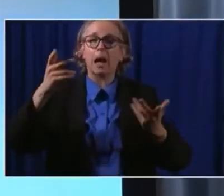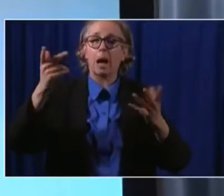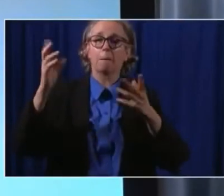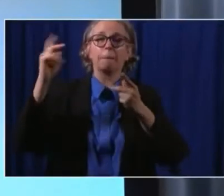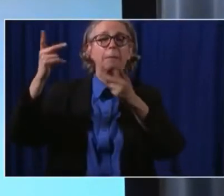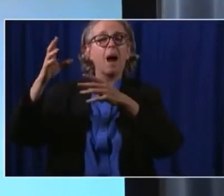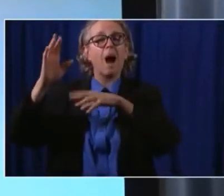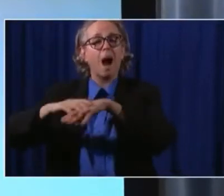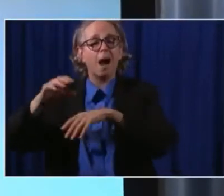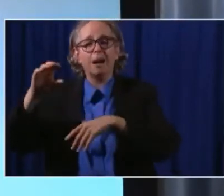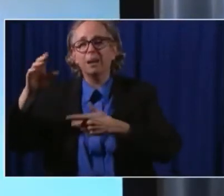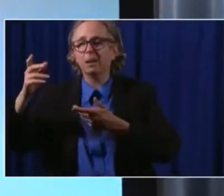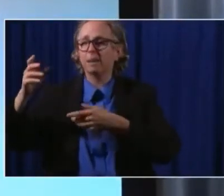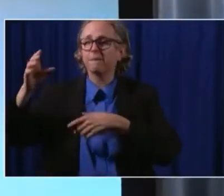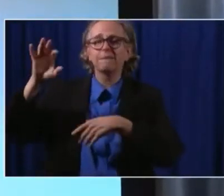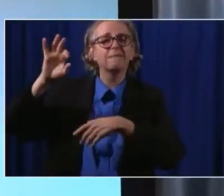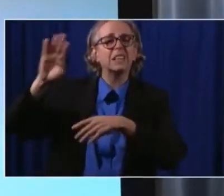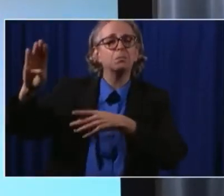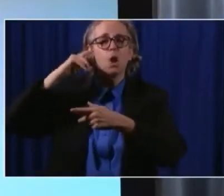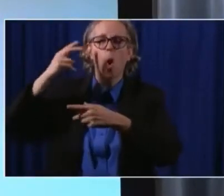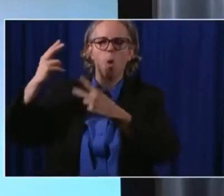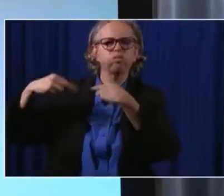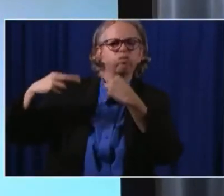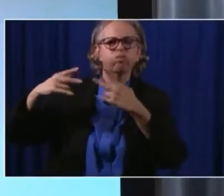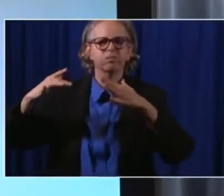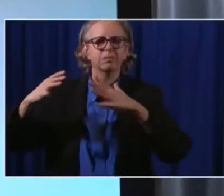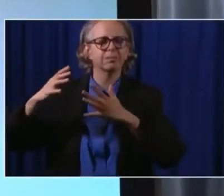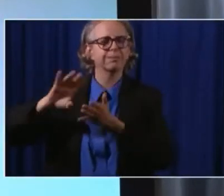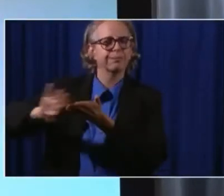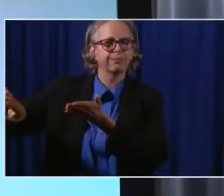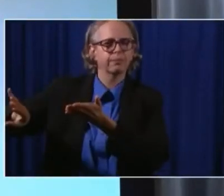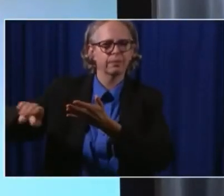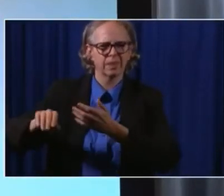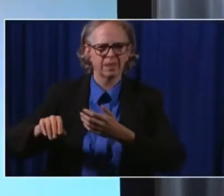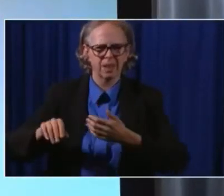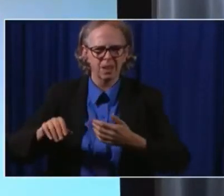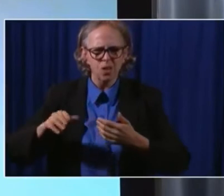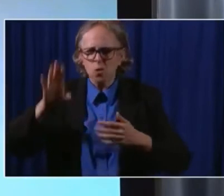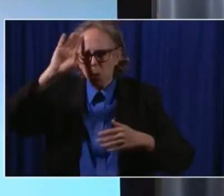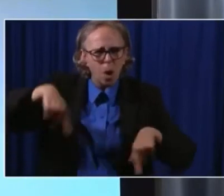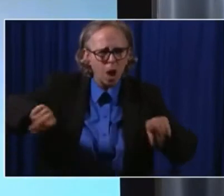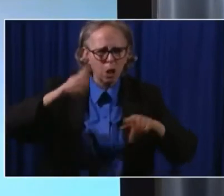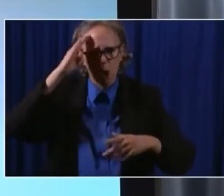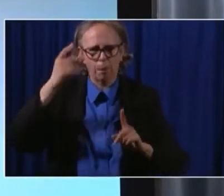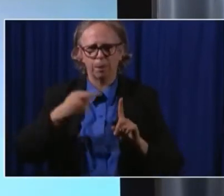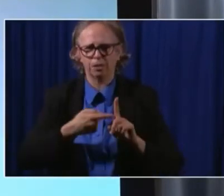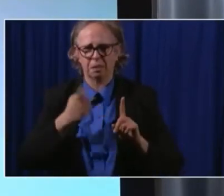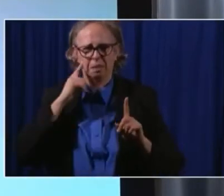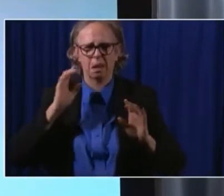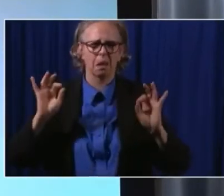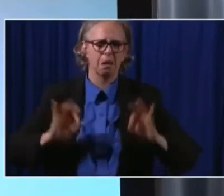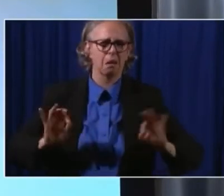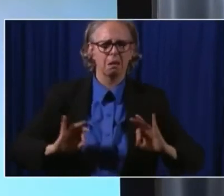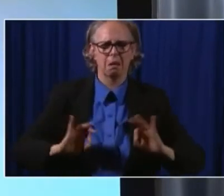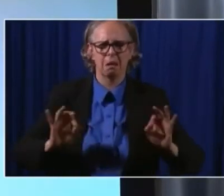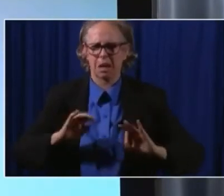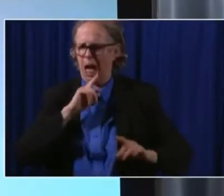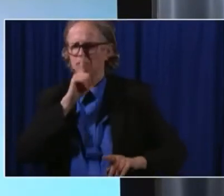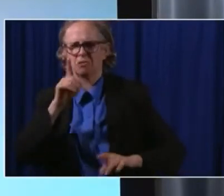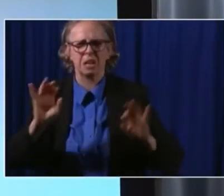We all know people who doubt that it's real, who dismiss the use of